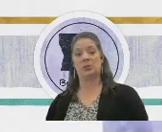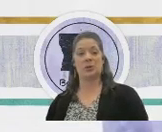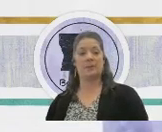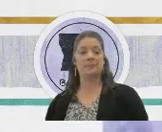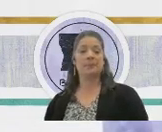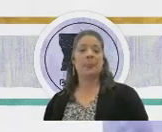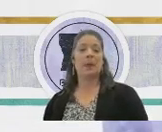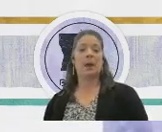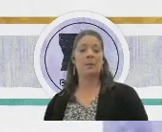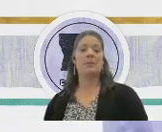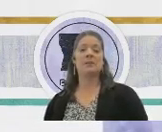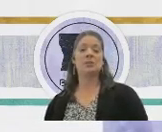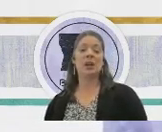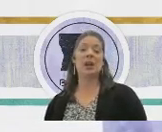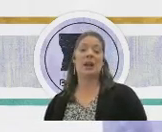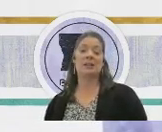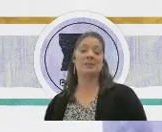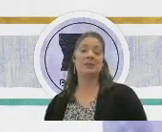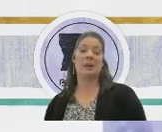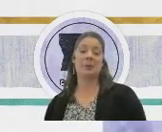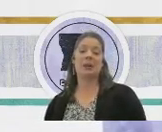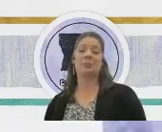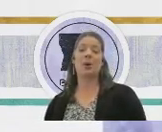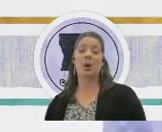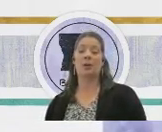criminal registry. This check has